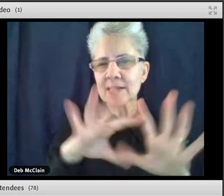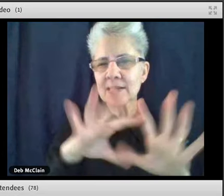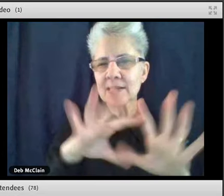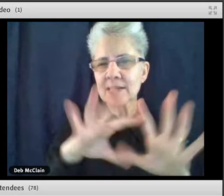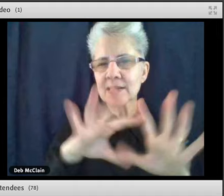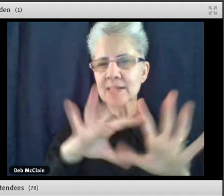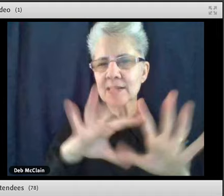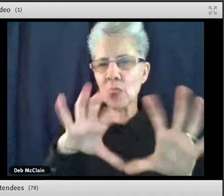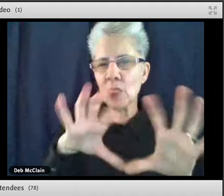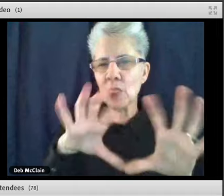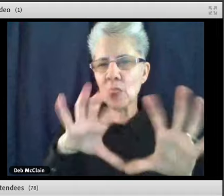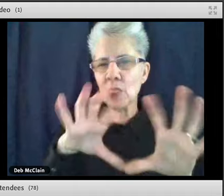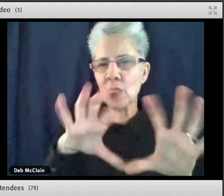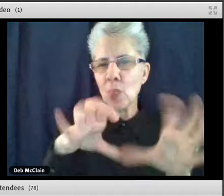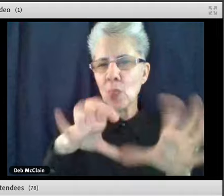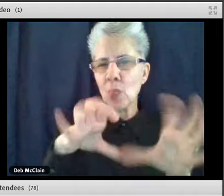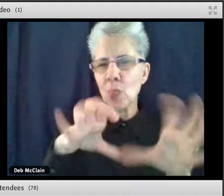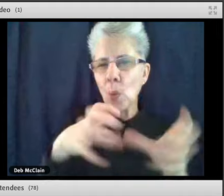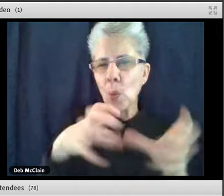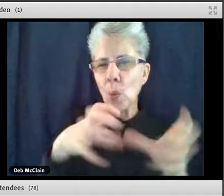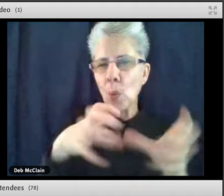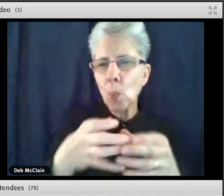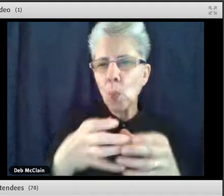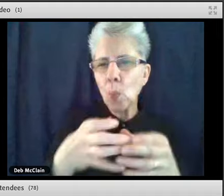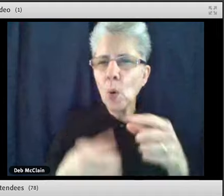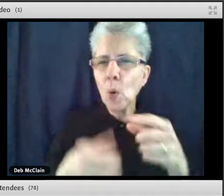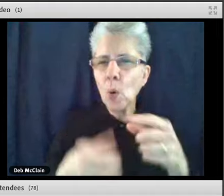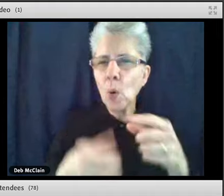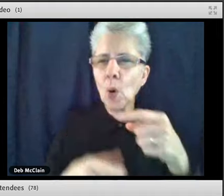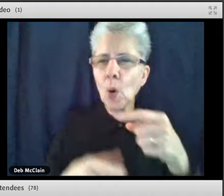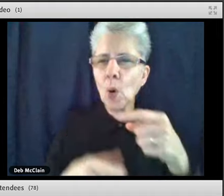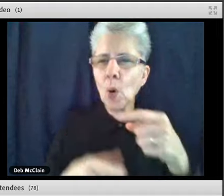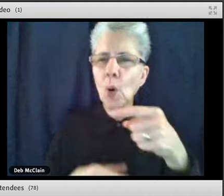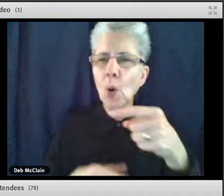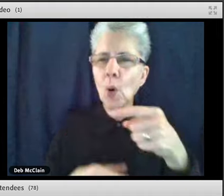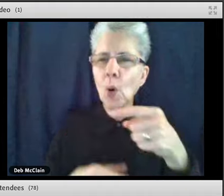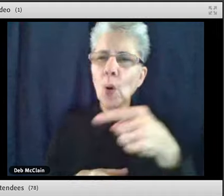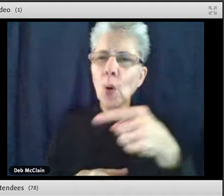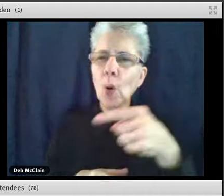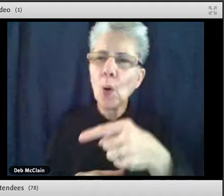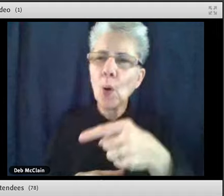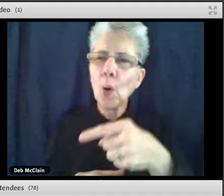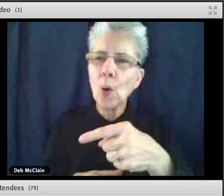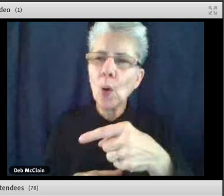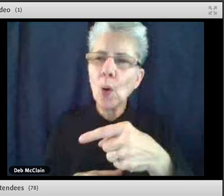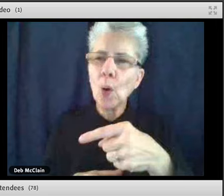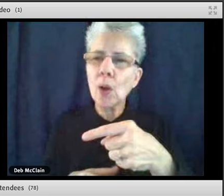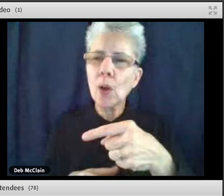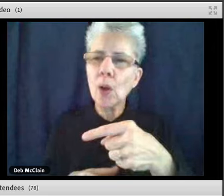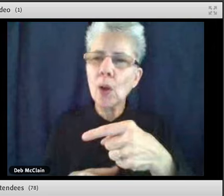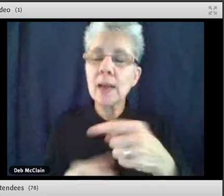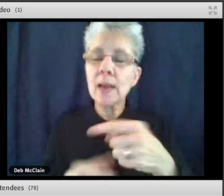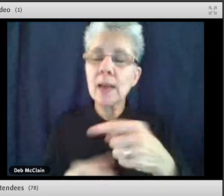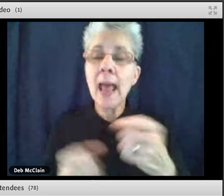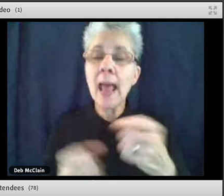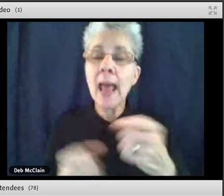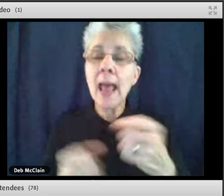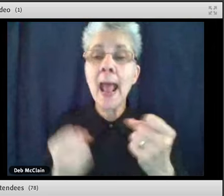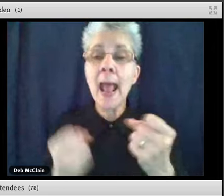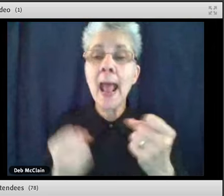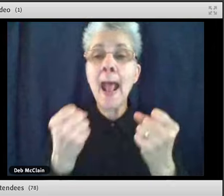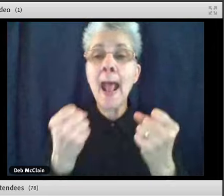to get those numbers. But if you look at it, things are turning around worldwide. It may not feel that way, but